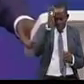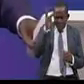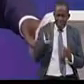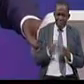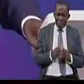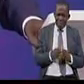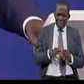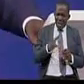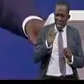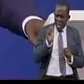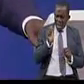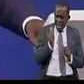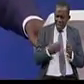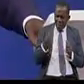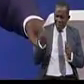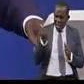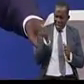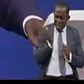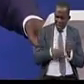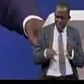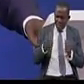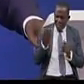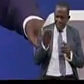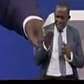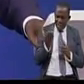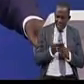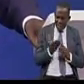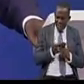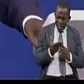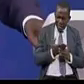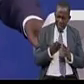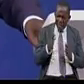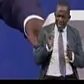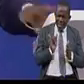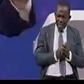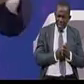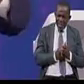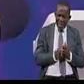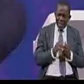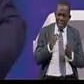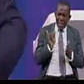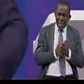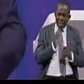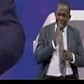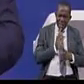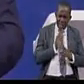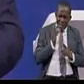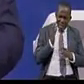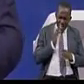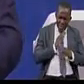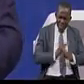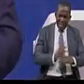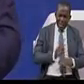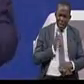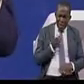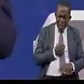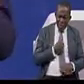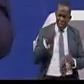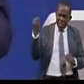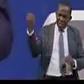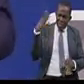hindrance, and every heavy weight. Grace to remove everything without